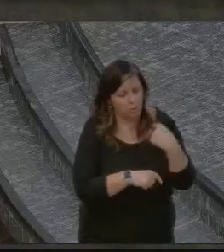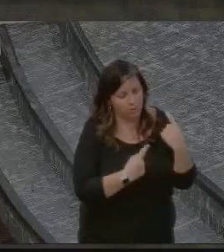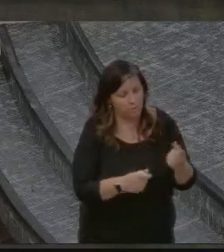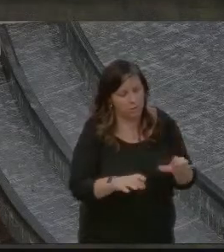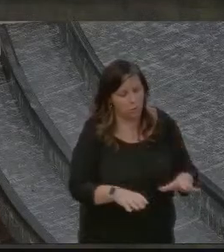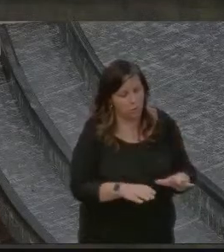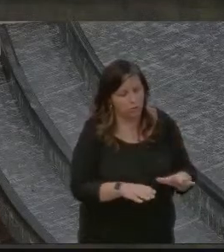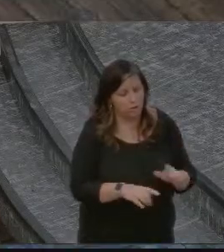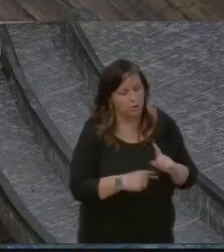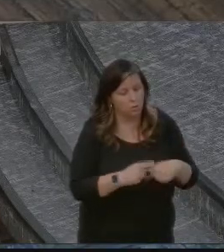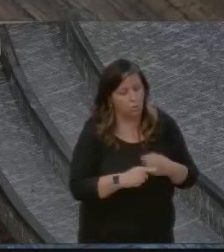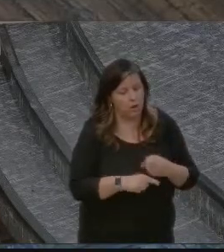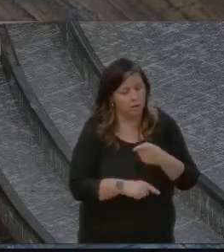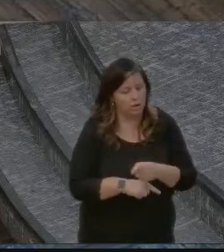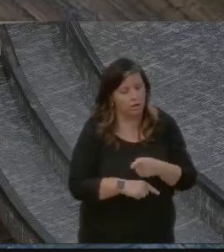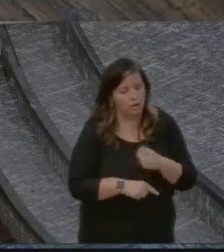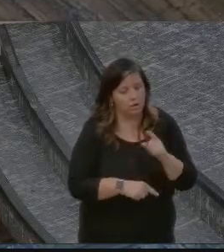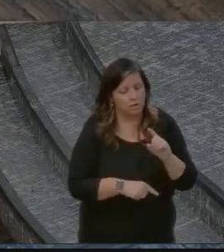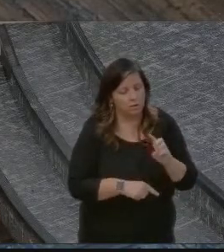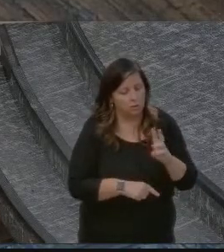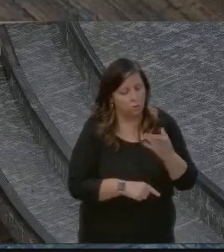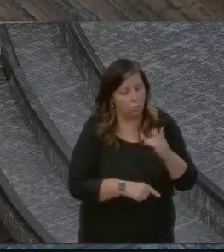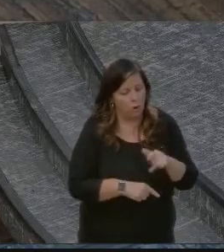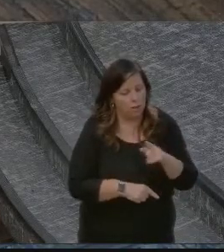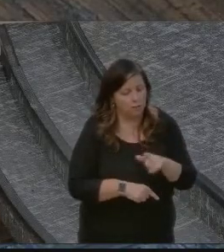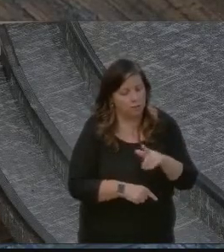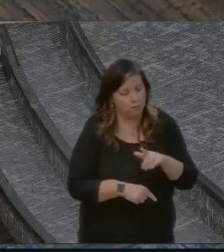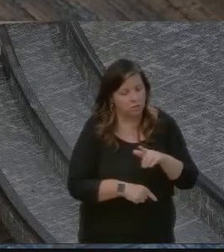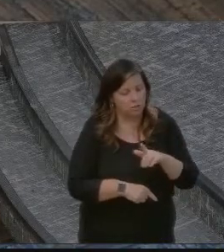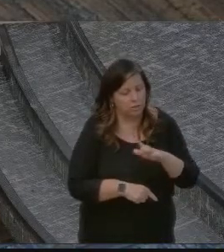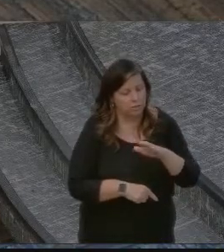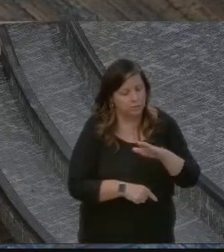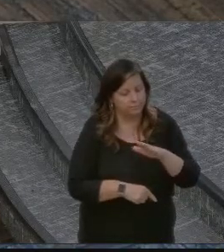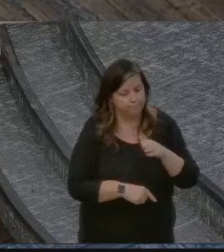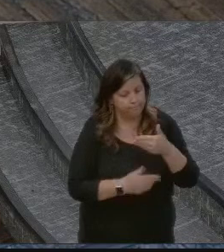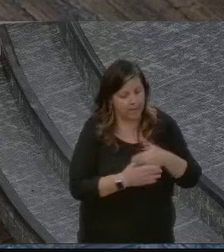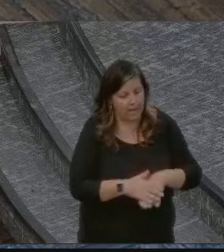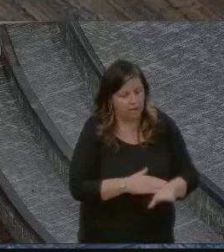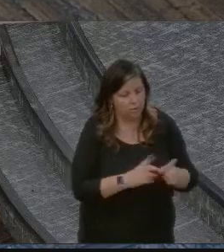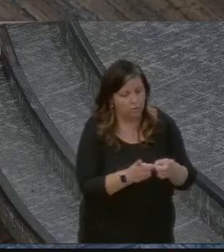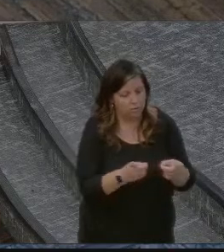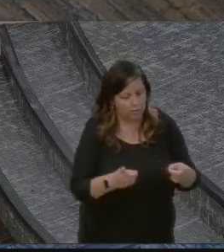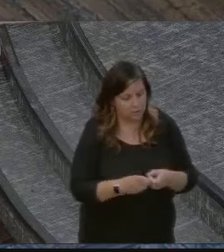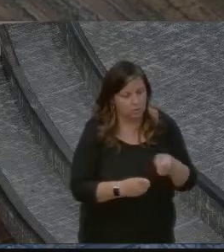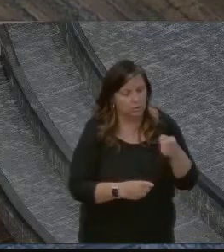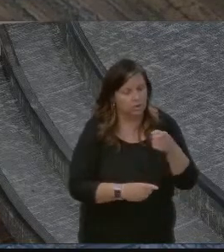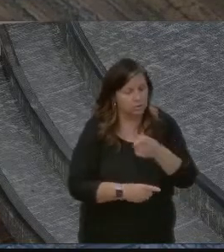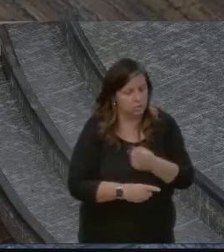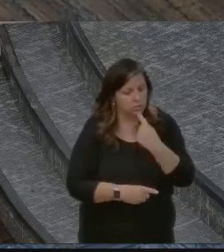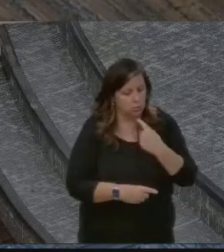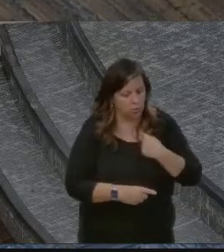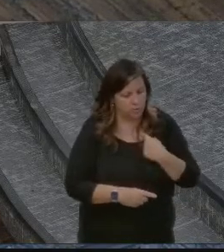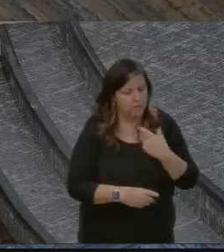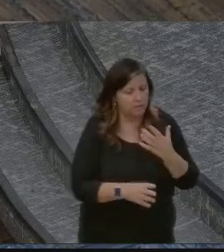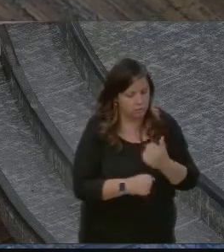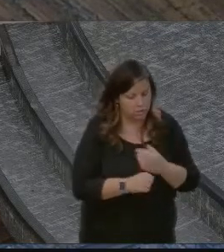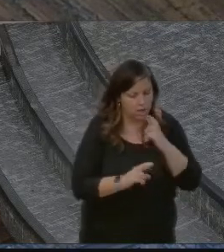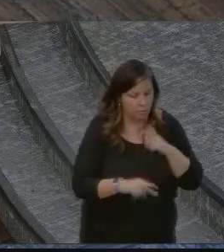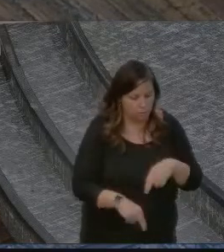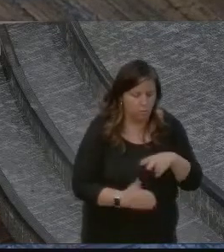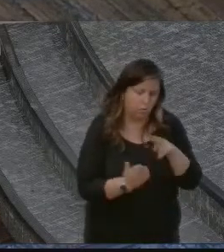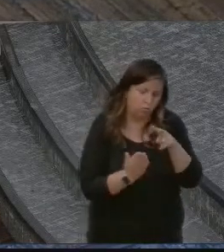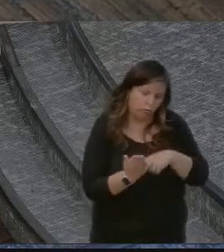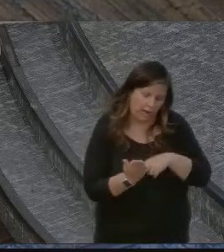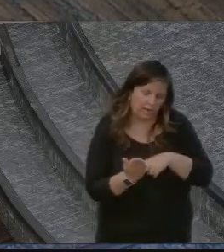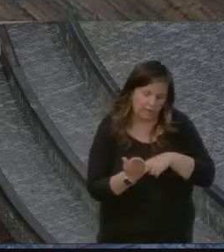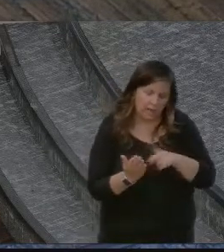Dr. Watley entered the district, she told me she had gotten the report and had read it, and the